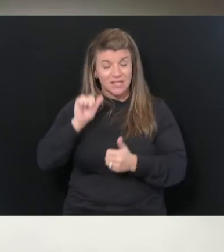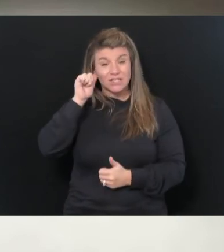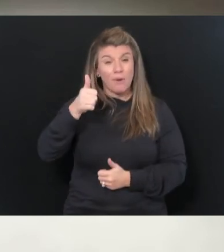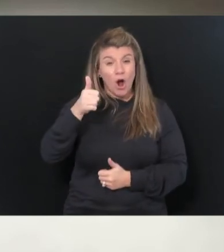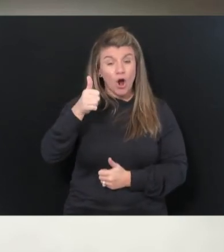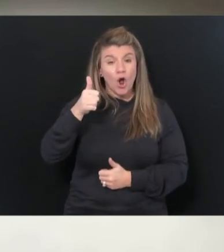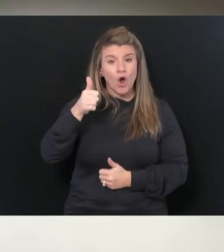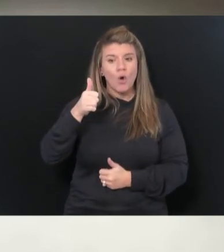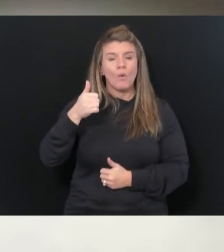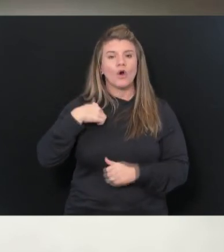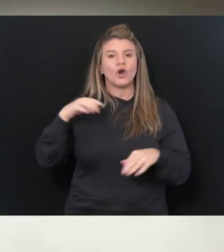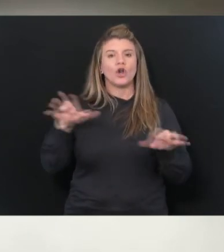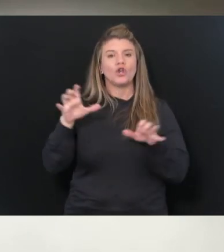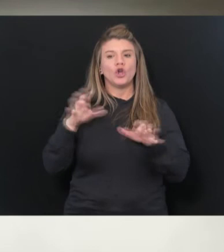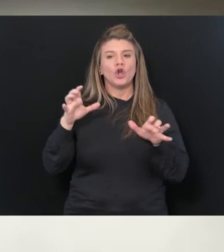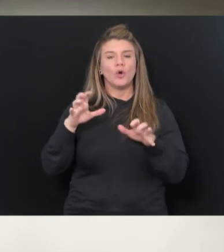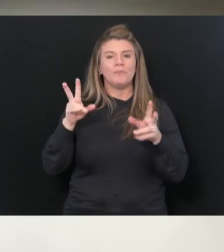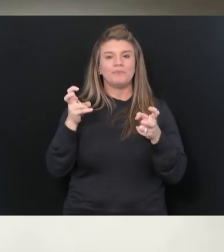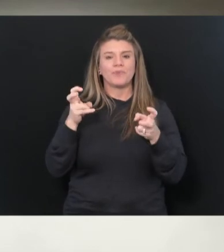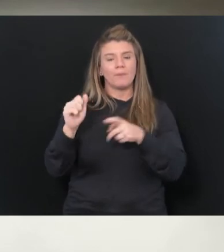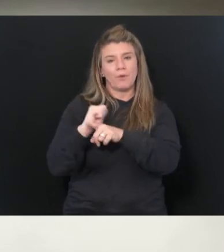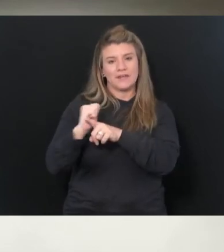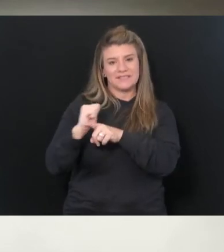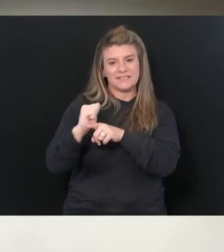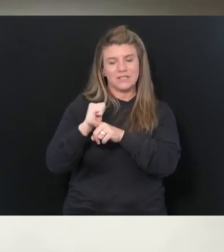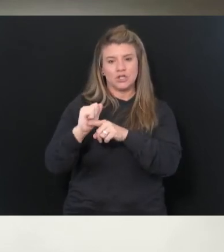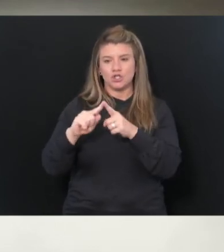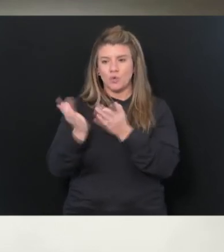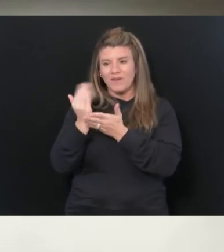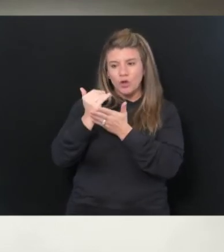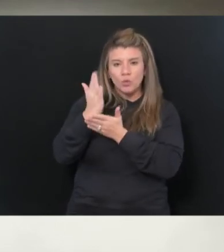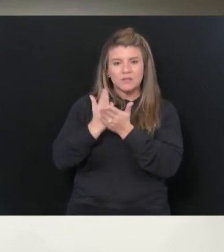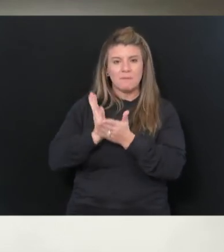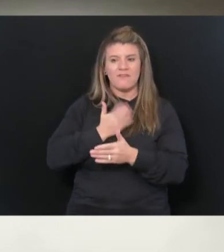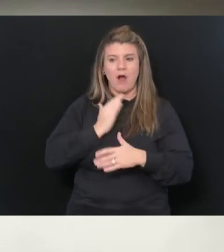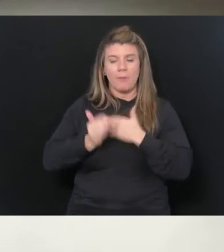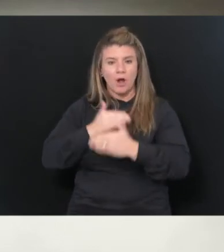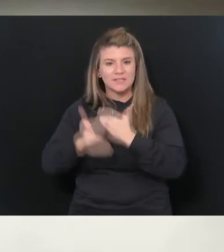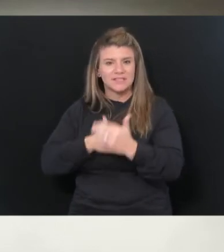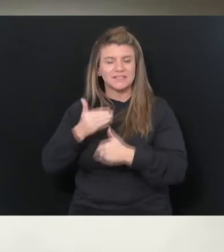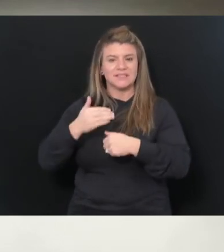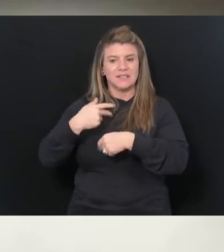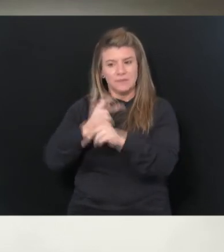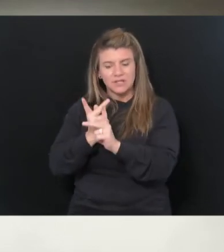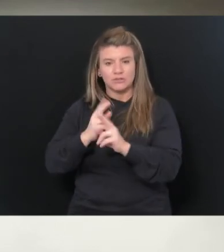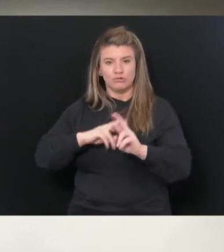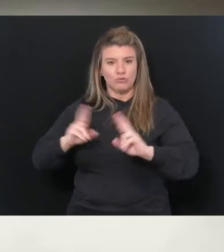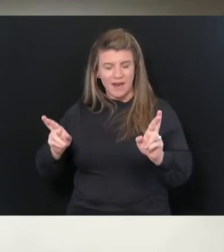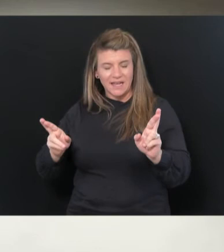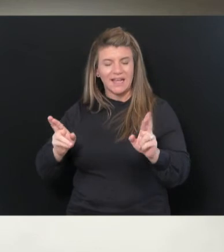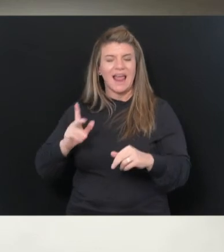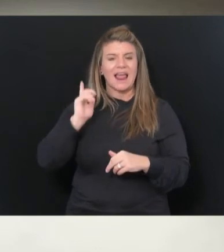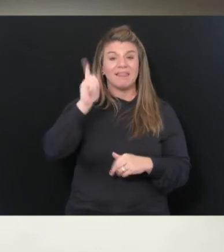a tabletop exercise to work through some of the processes and procedures. Also later